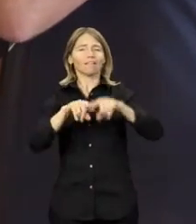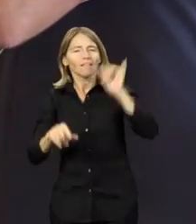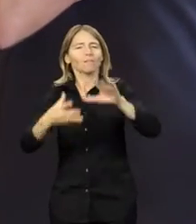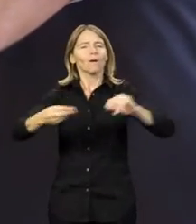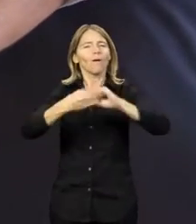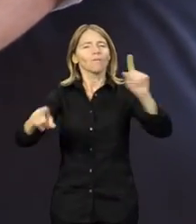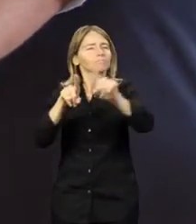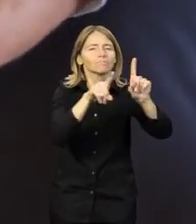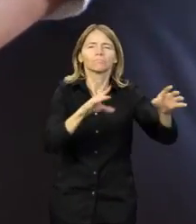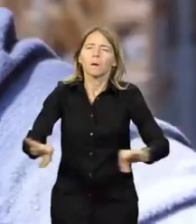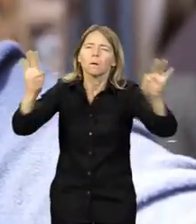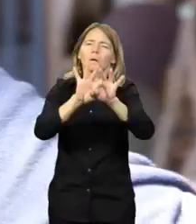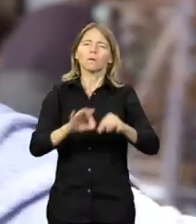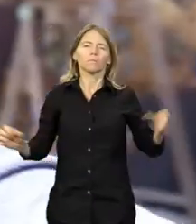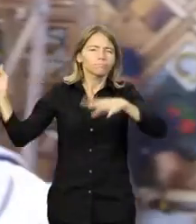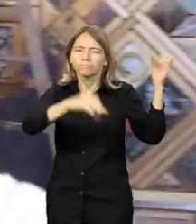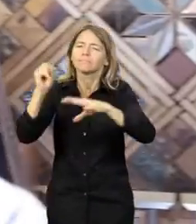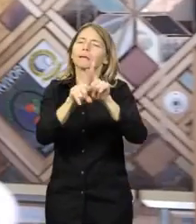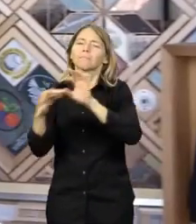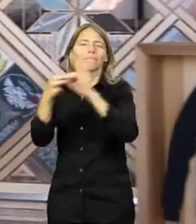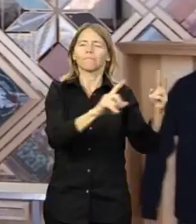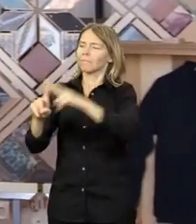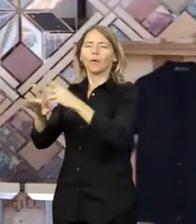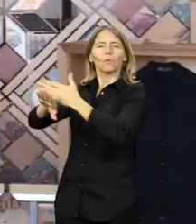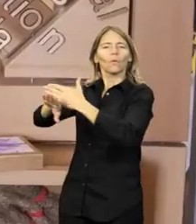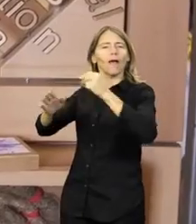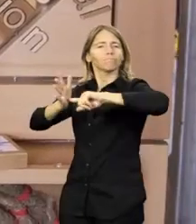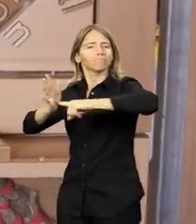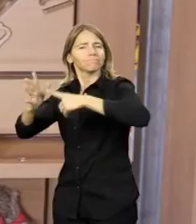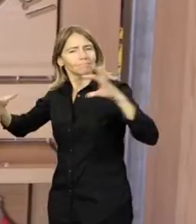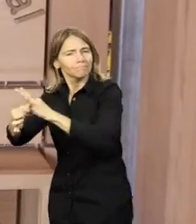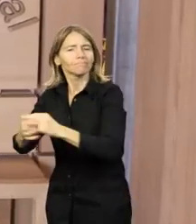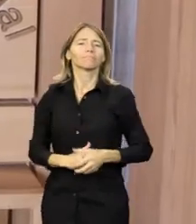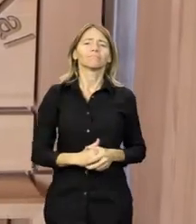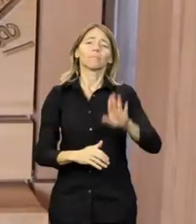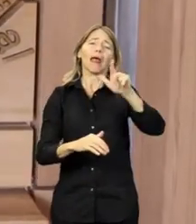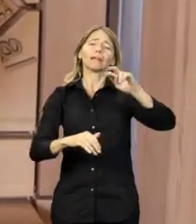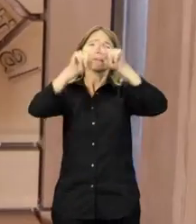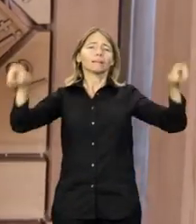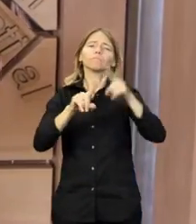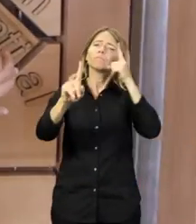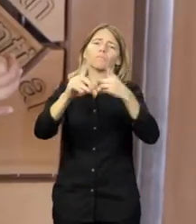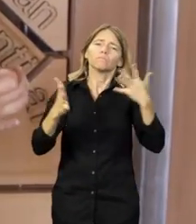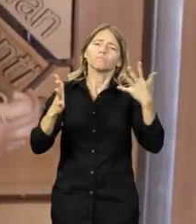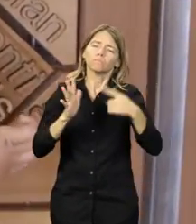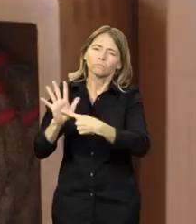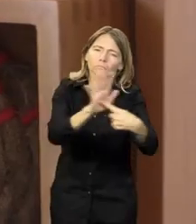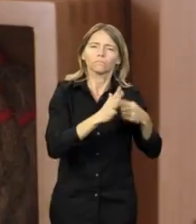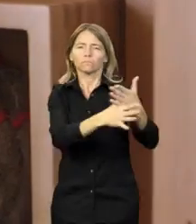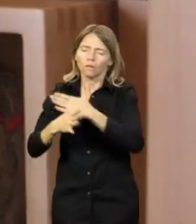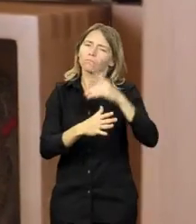and screws that hold it together. A blanket with the sole purpose of standing in eternal witness to the effects of the